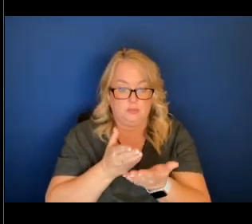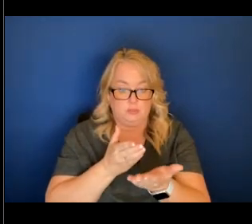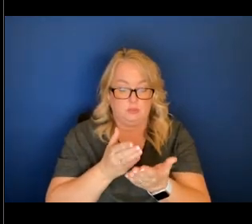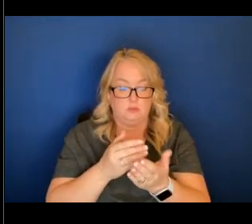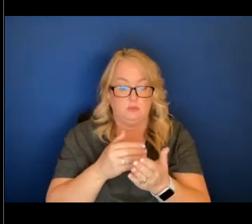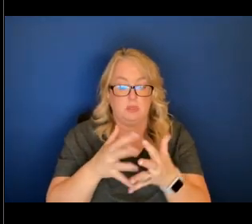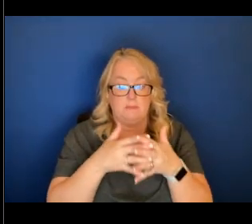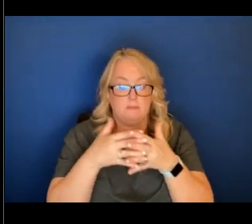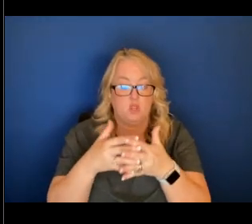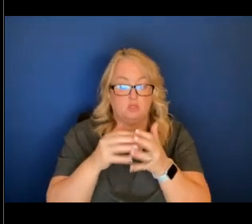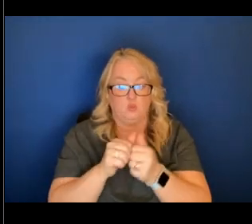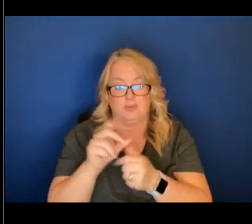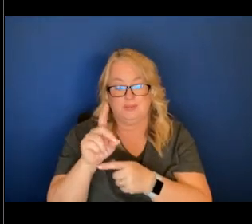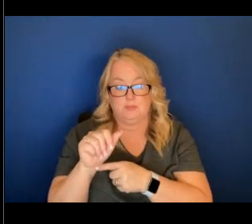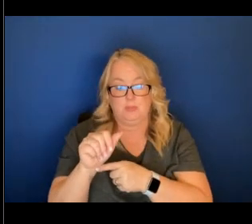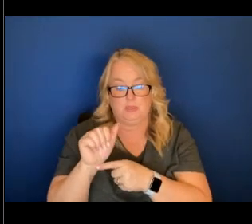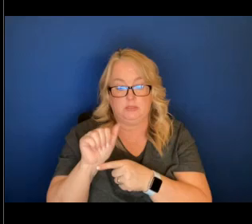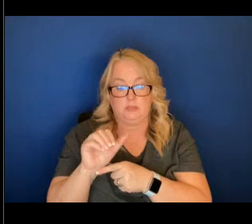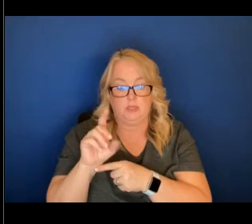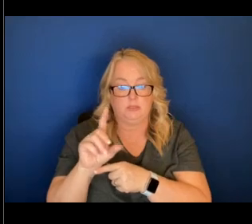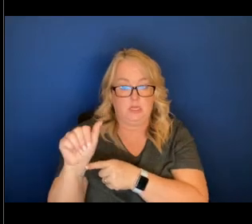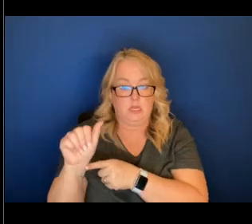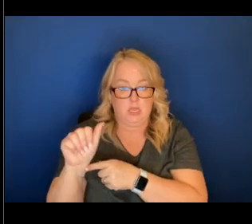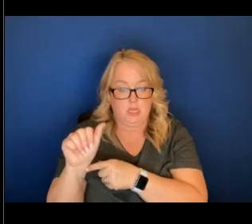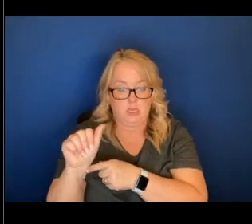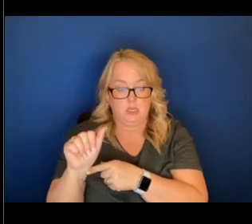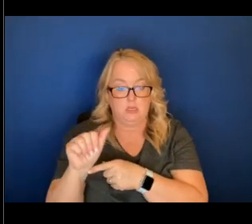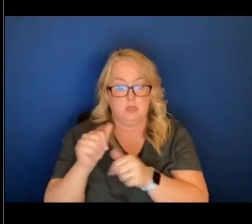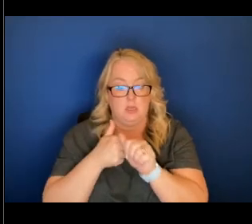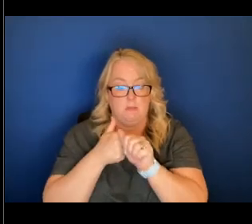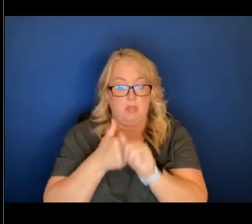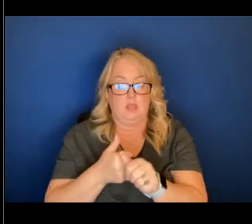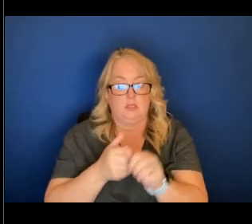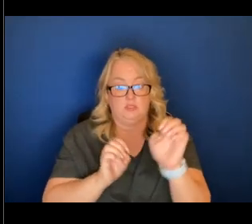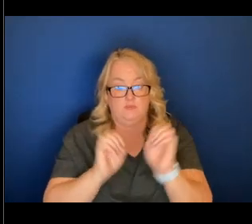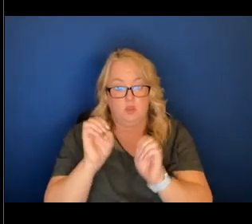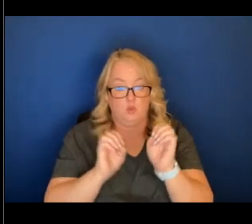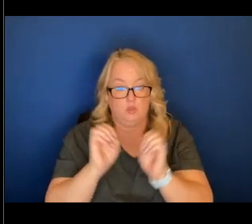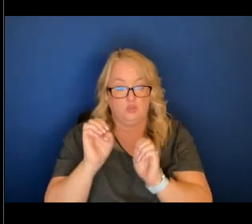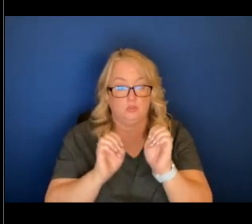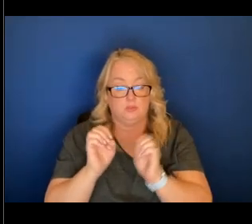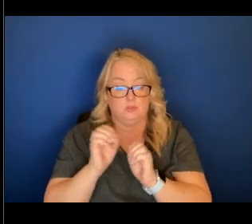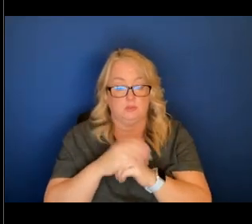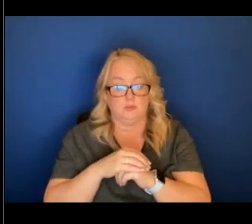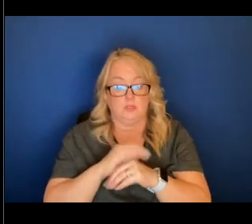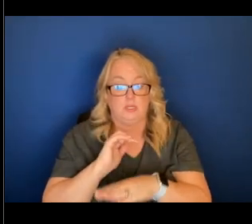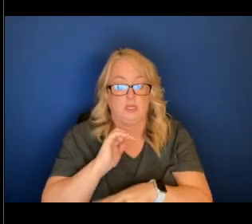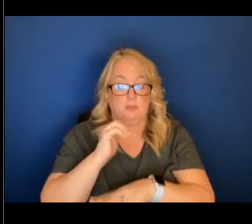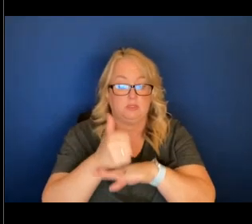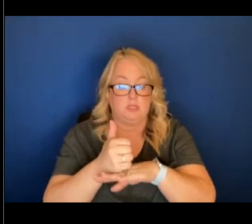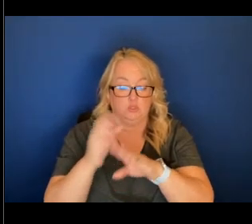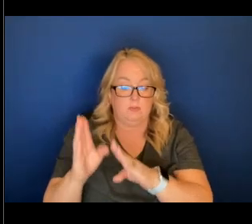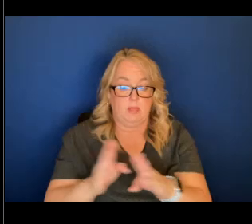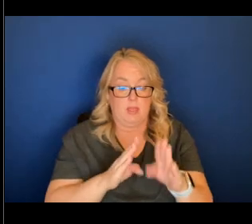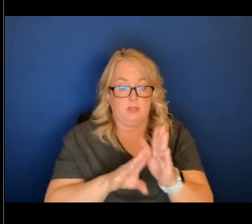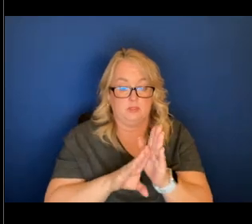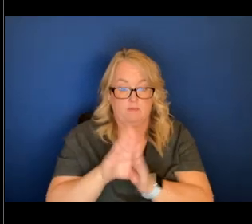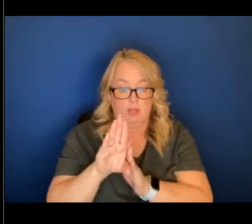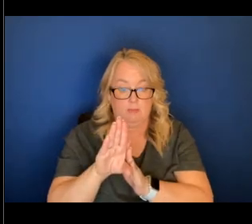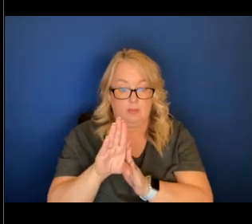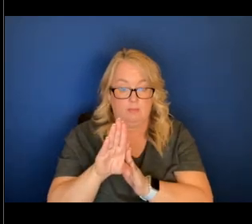Americans with Disability Act or ADA compliance evaluations, implementation plan development,